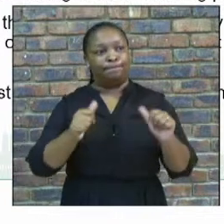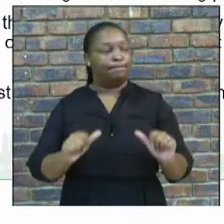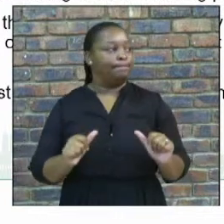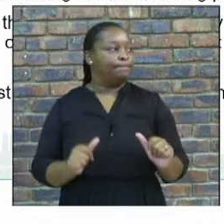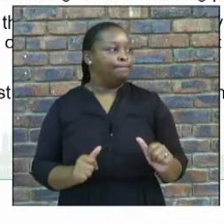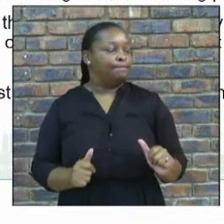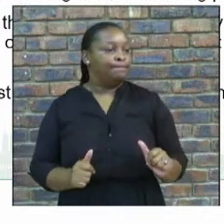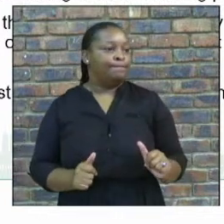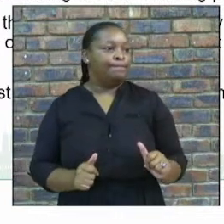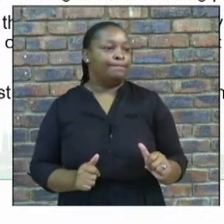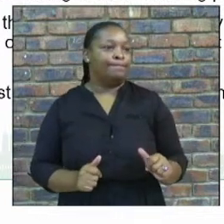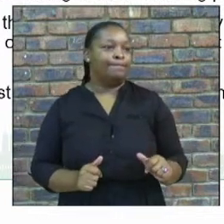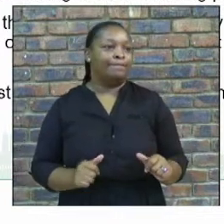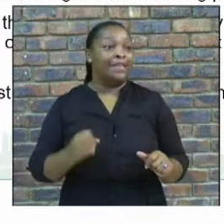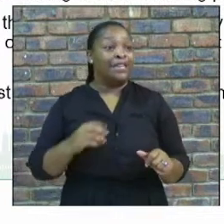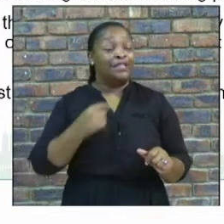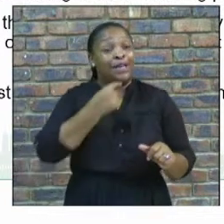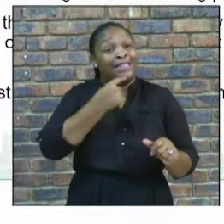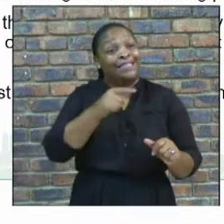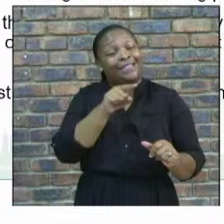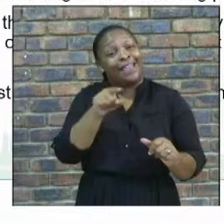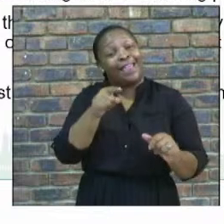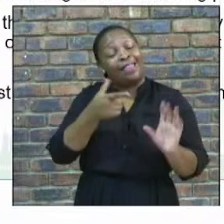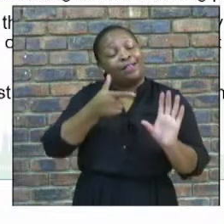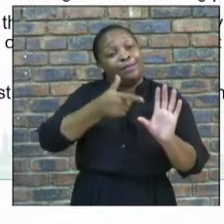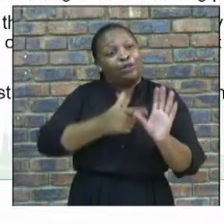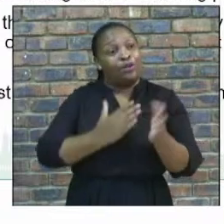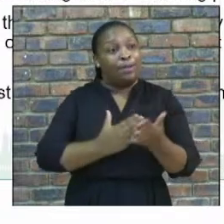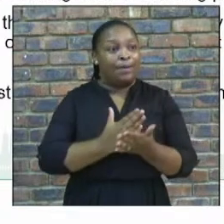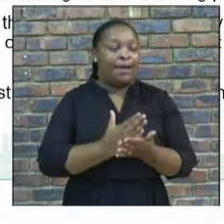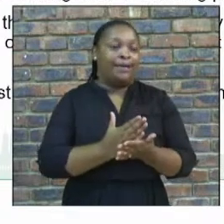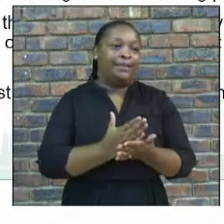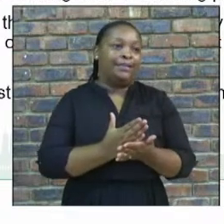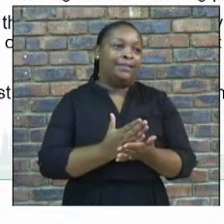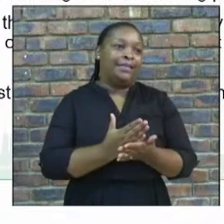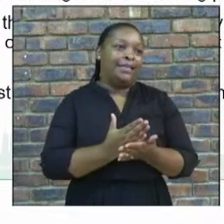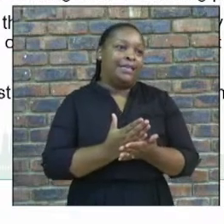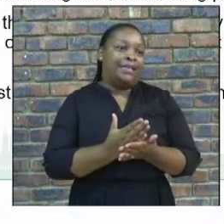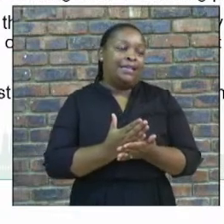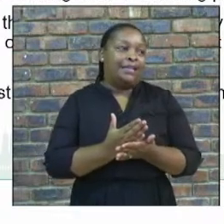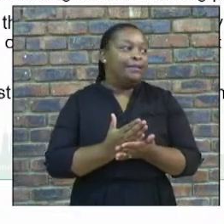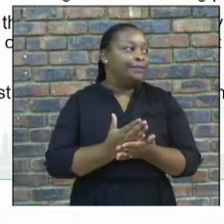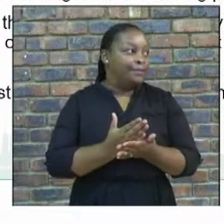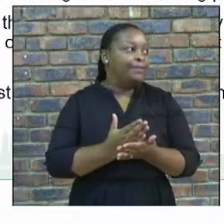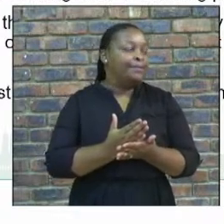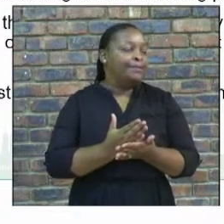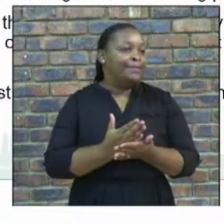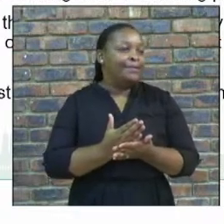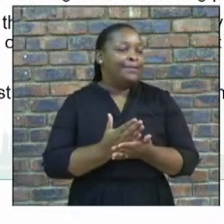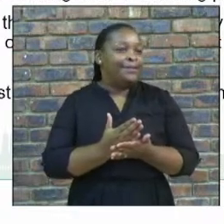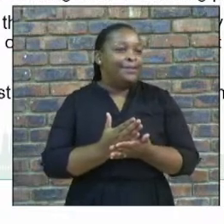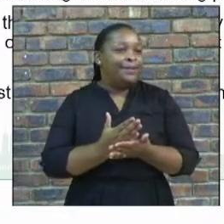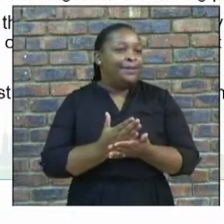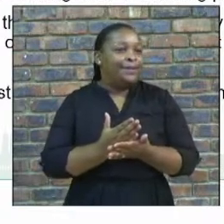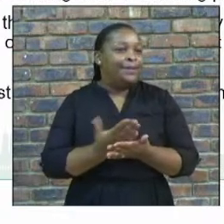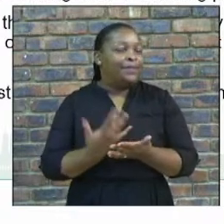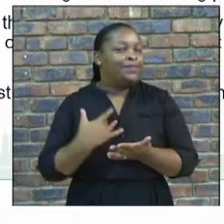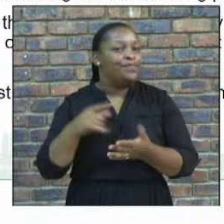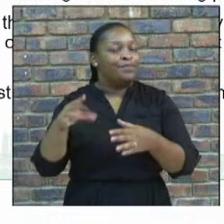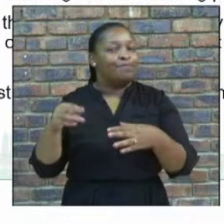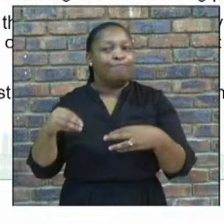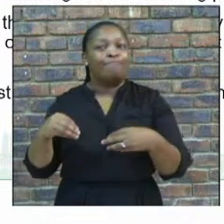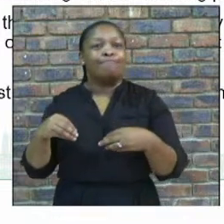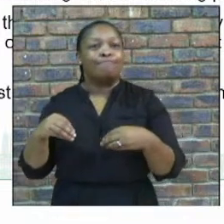a petroleum right. So this petroleum right is not just going to be just granted. There will be